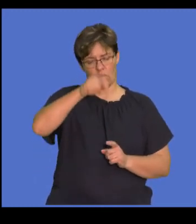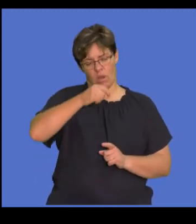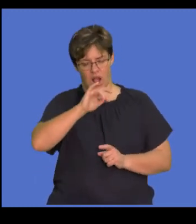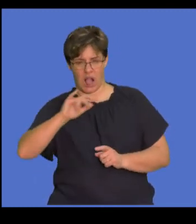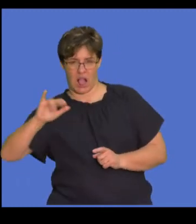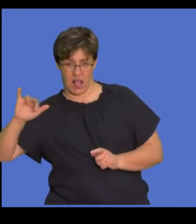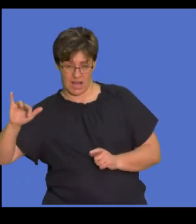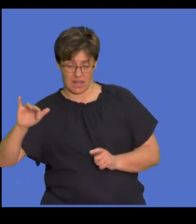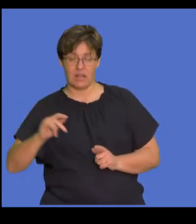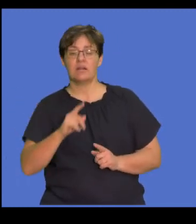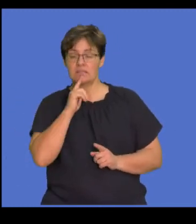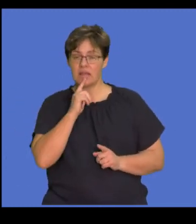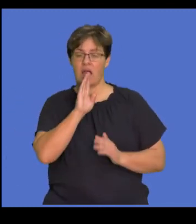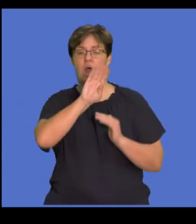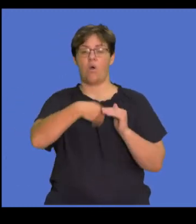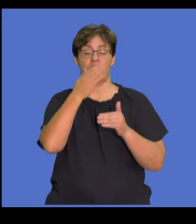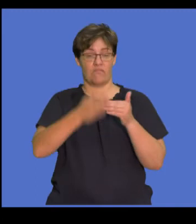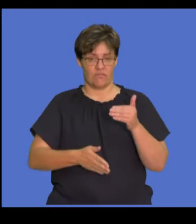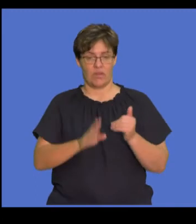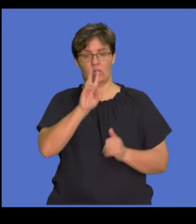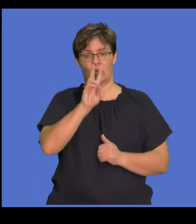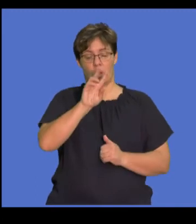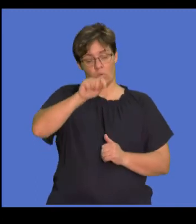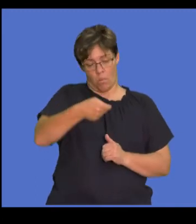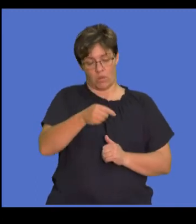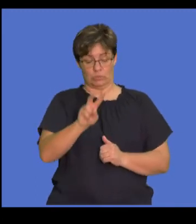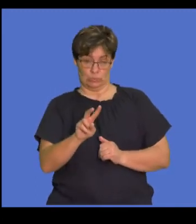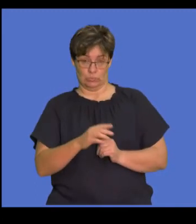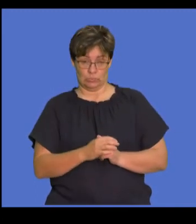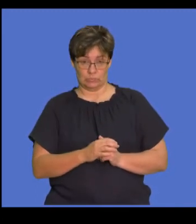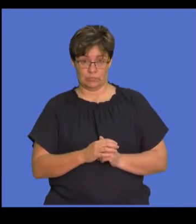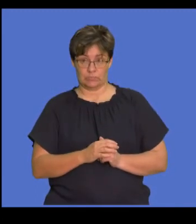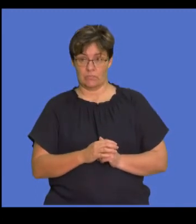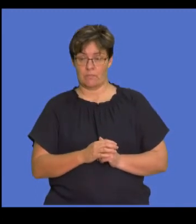decimal that I'm having there. But they said rounded off to 2 decimal places.